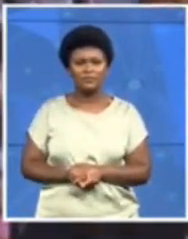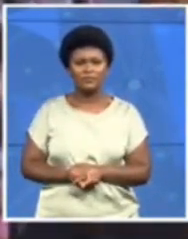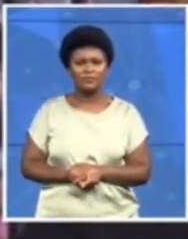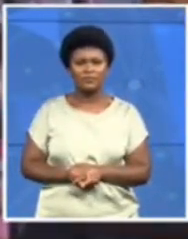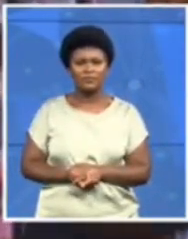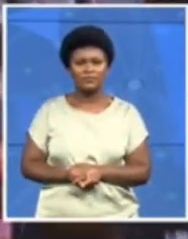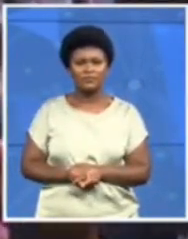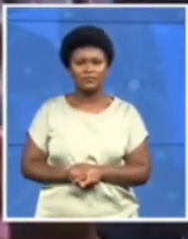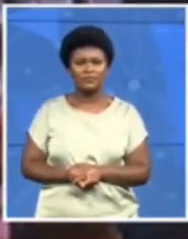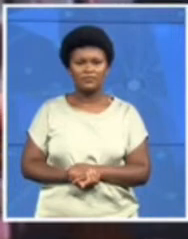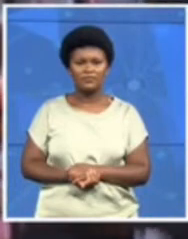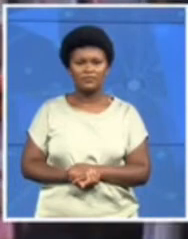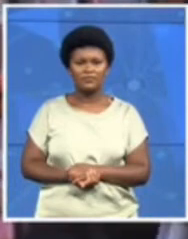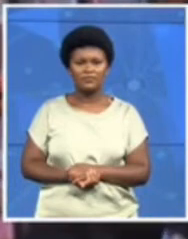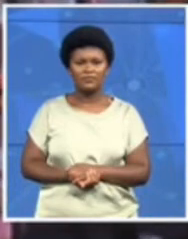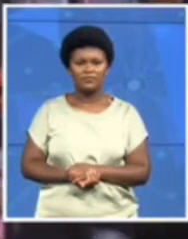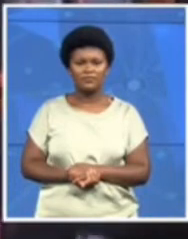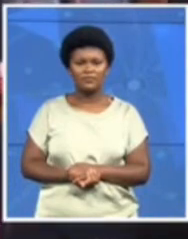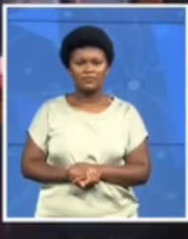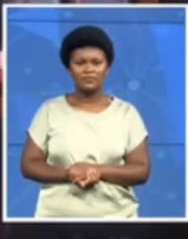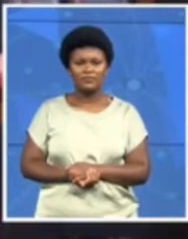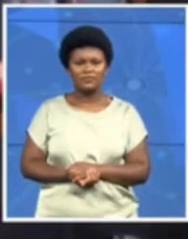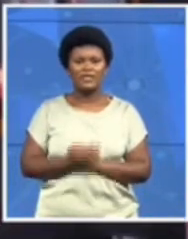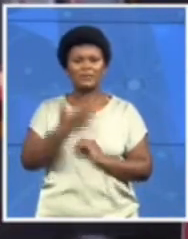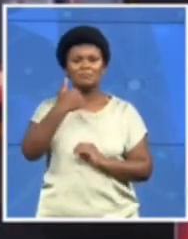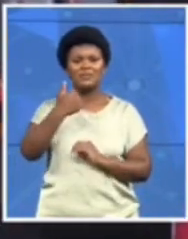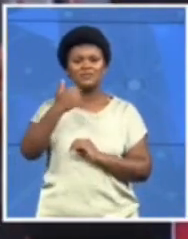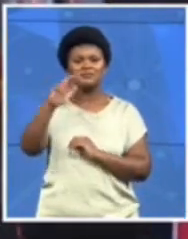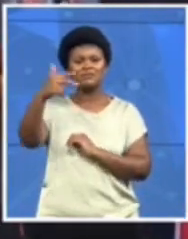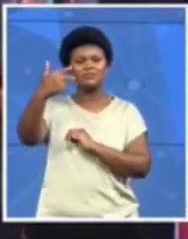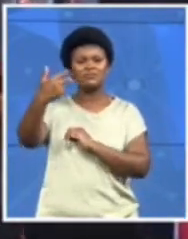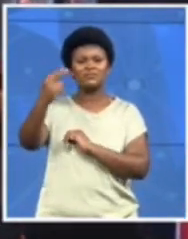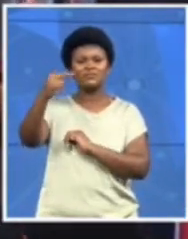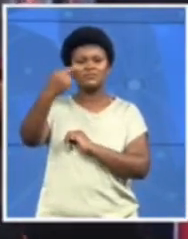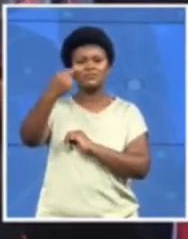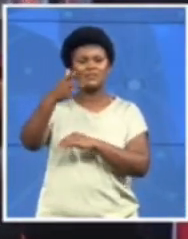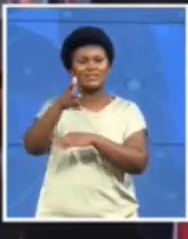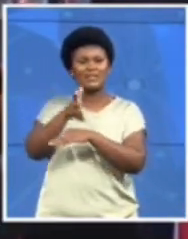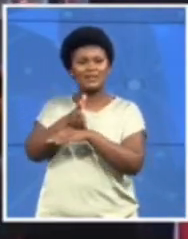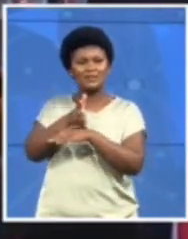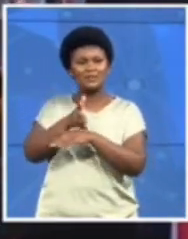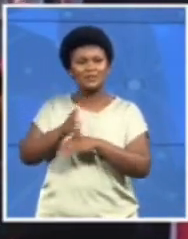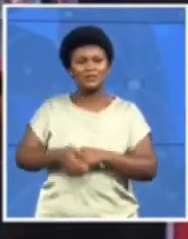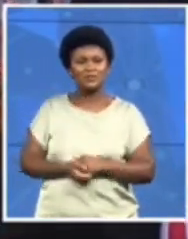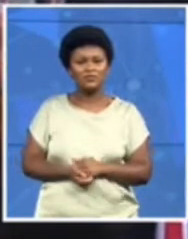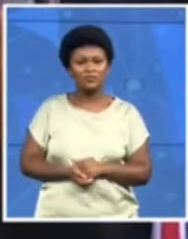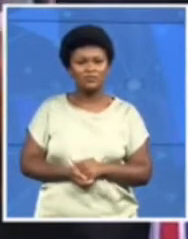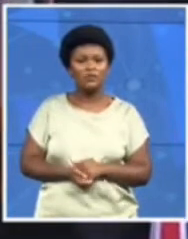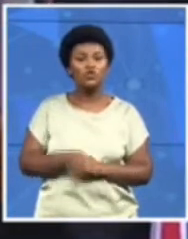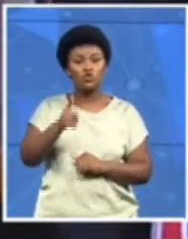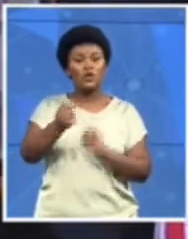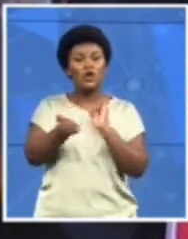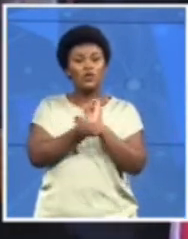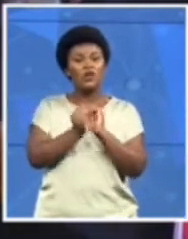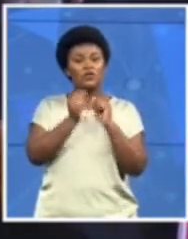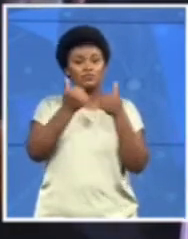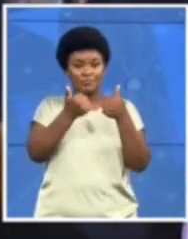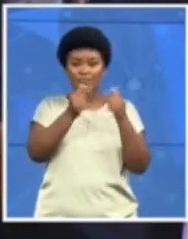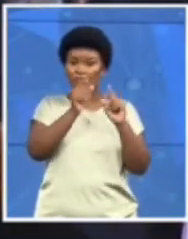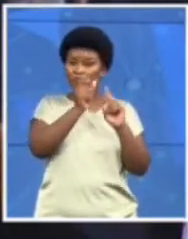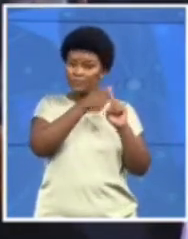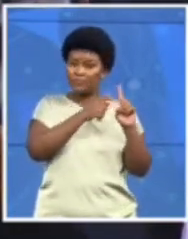the investigation, please? How far you are? Are you confident that you got the right person? Yes, we can confirm that we've got the right person.